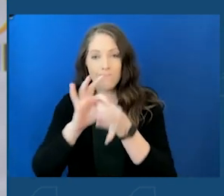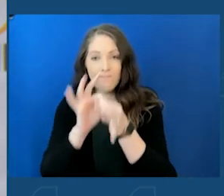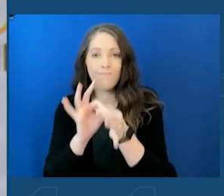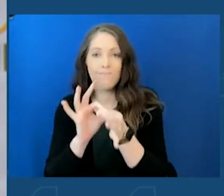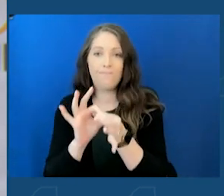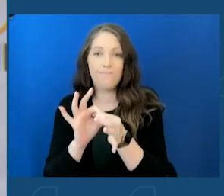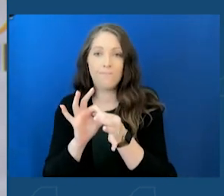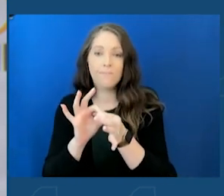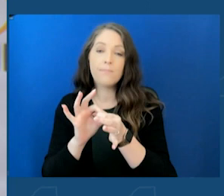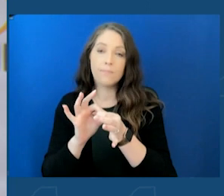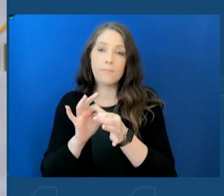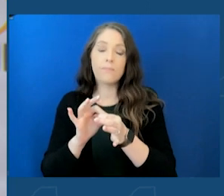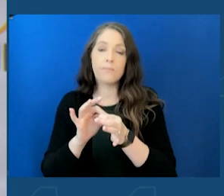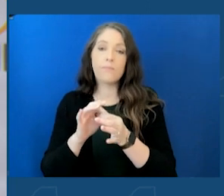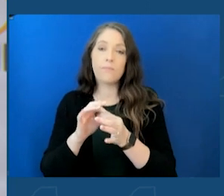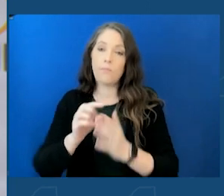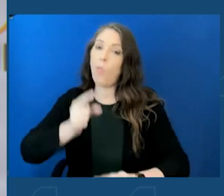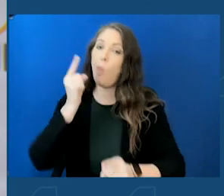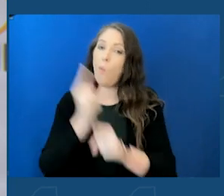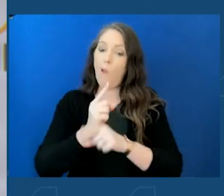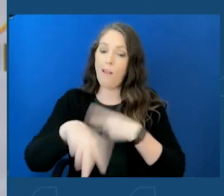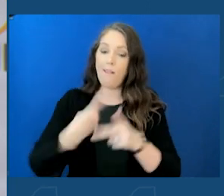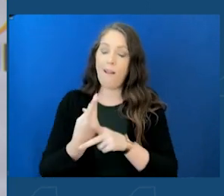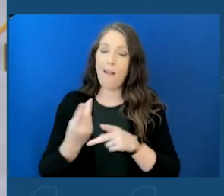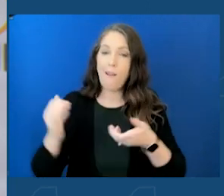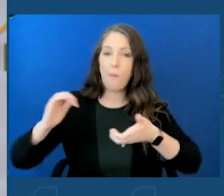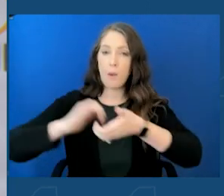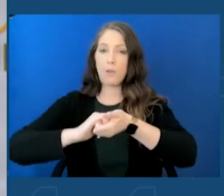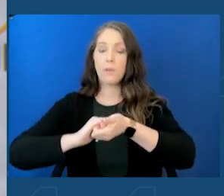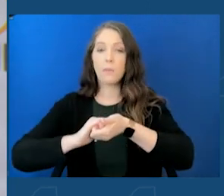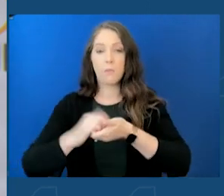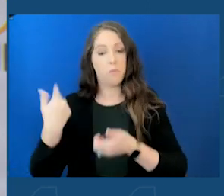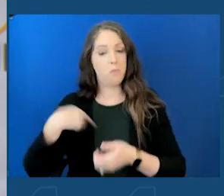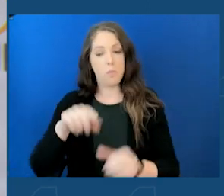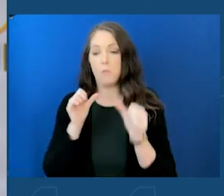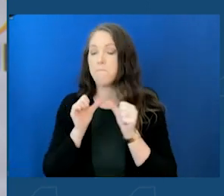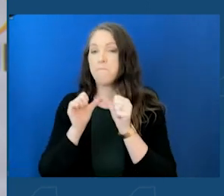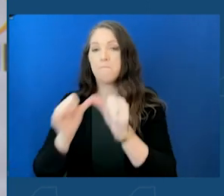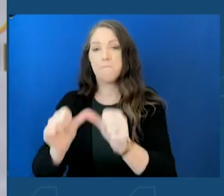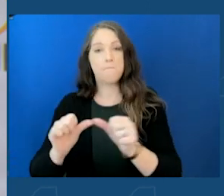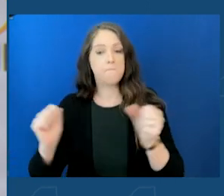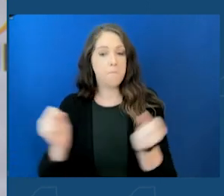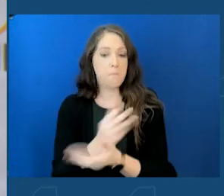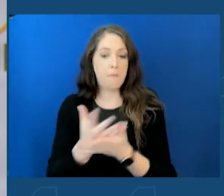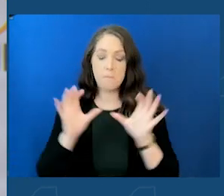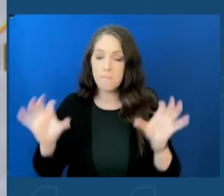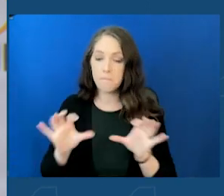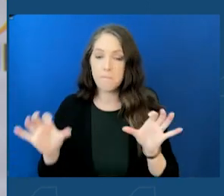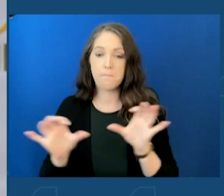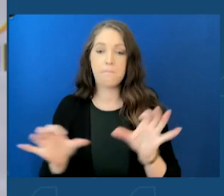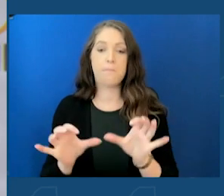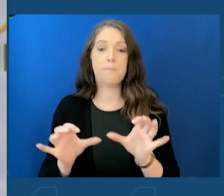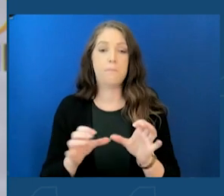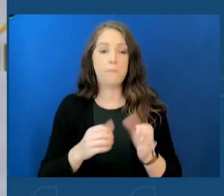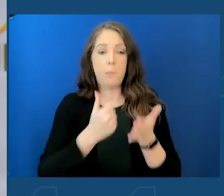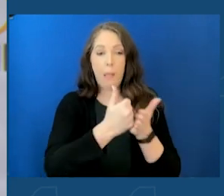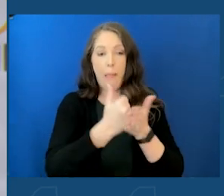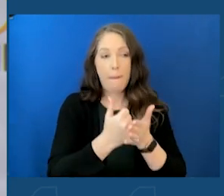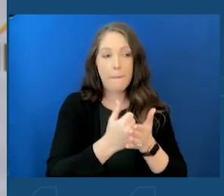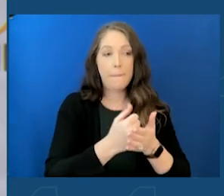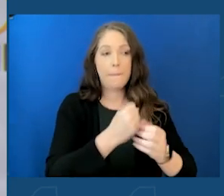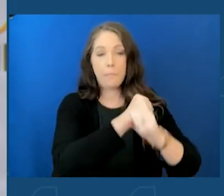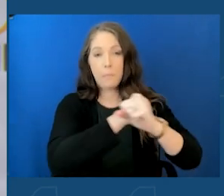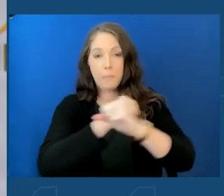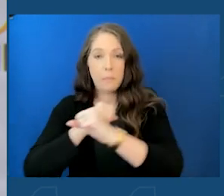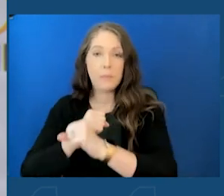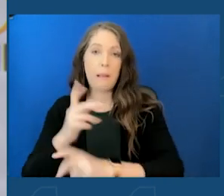This is the right kind of partnership. And we're going to continue to do everything we can to keep people out of harm's way. and give them flexibility to make the best decisions